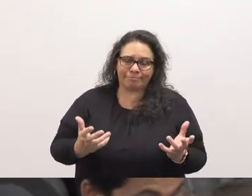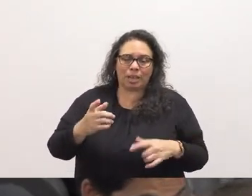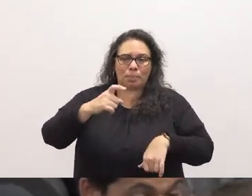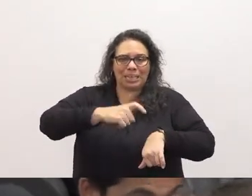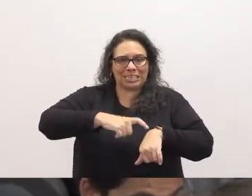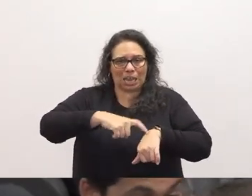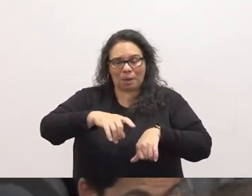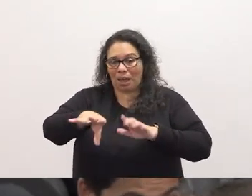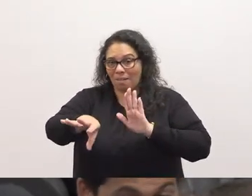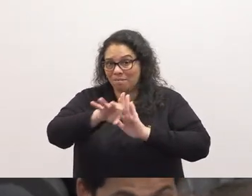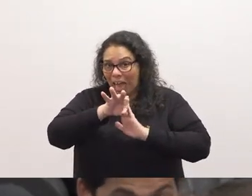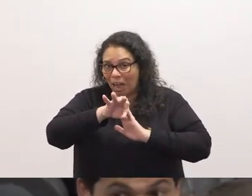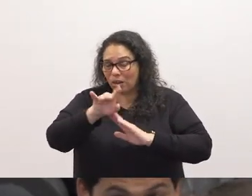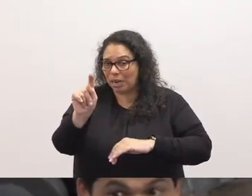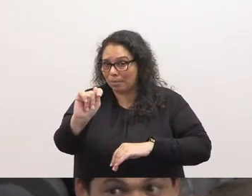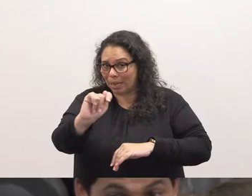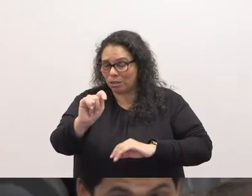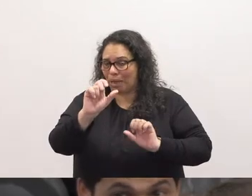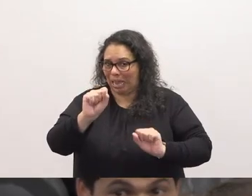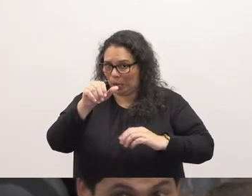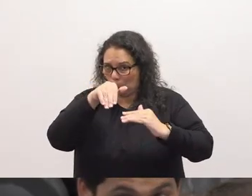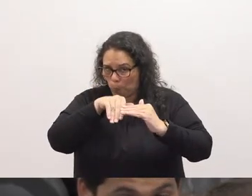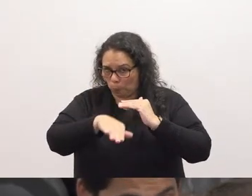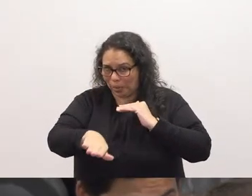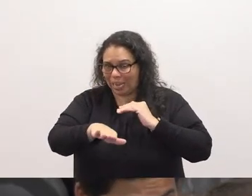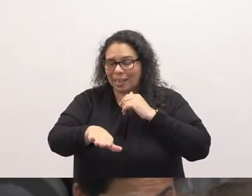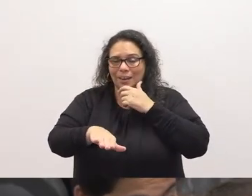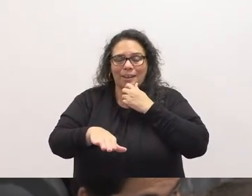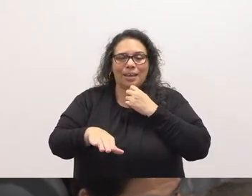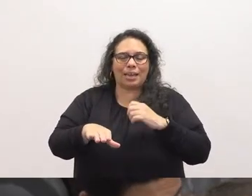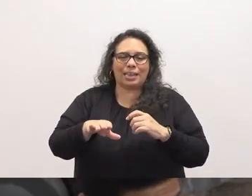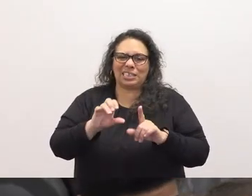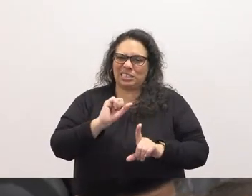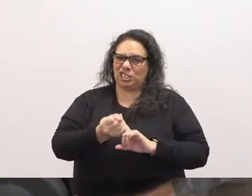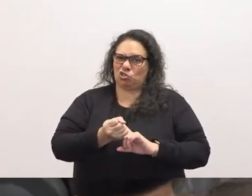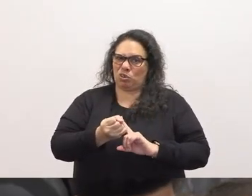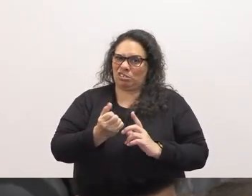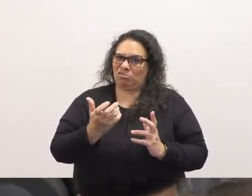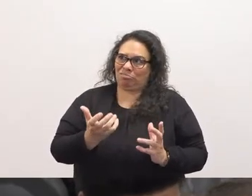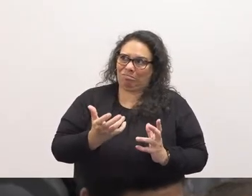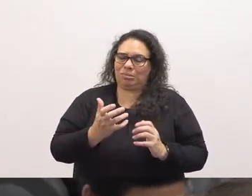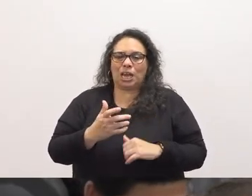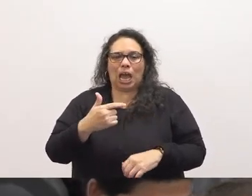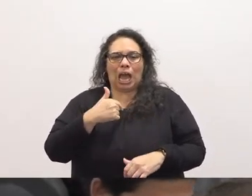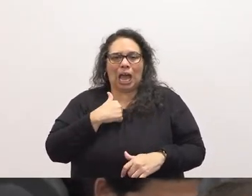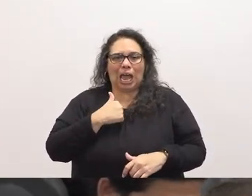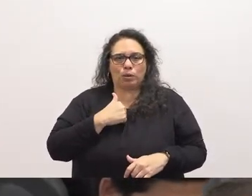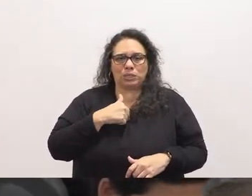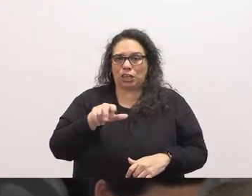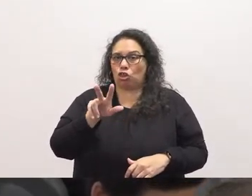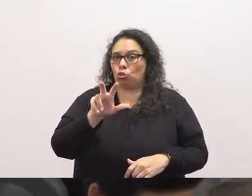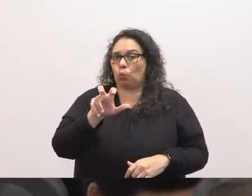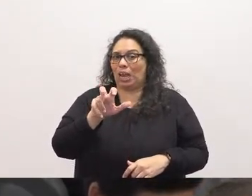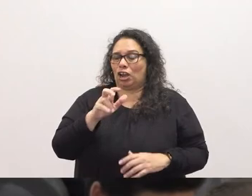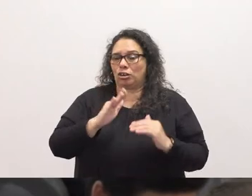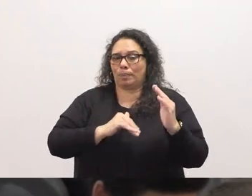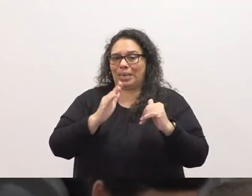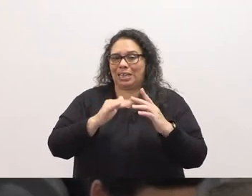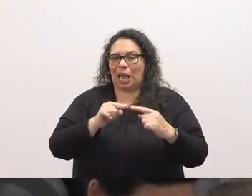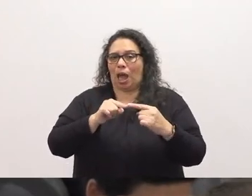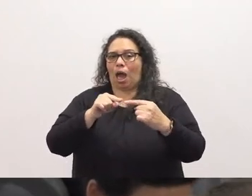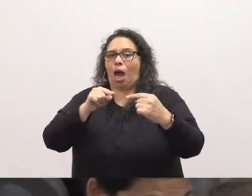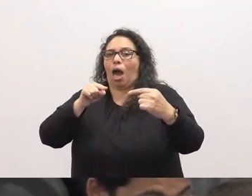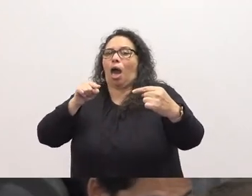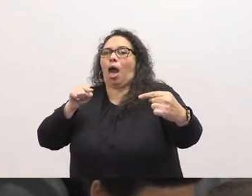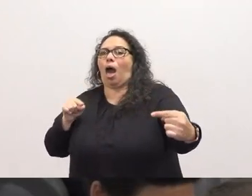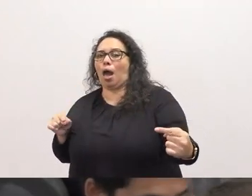I found a bathroom that I could even go into, let alone the situation within the bathroom, I was in the 300 building on the exact